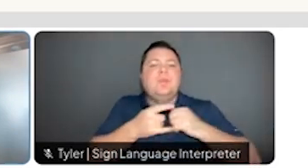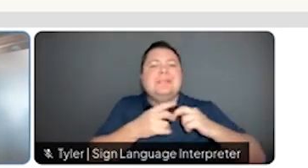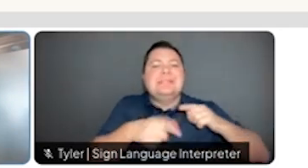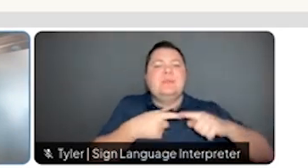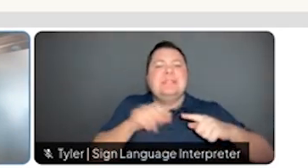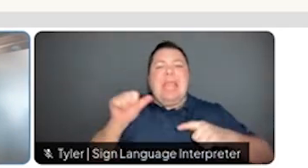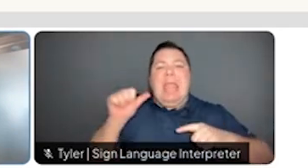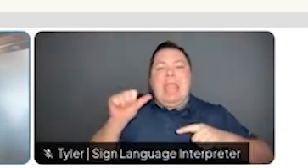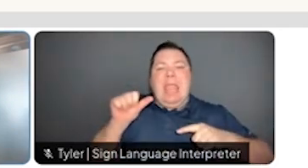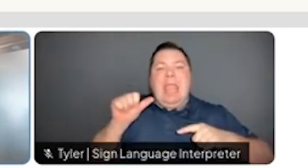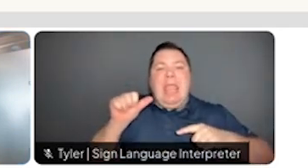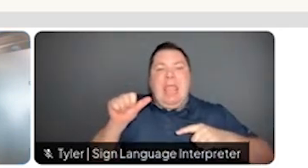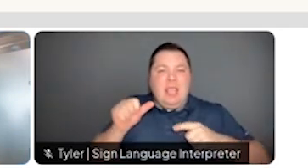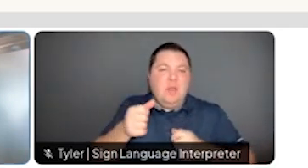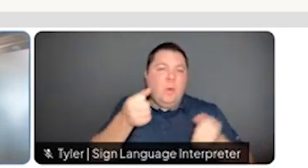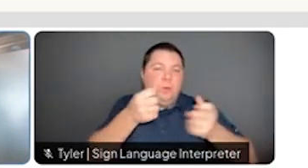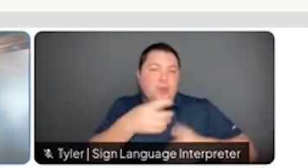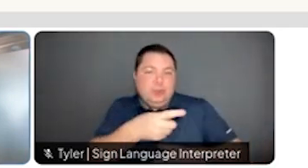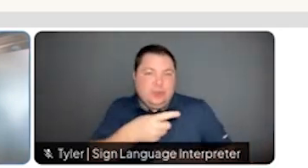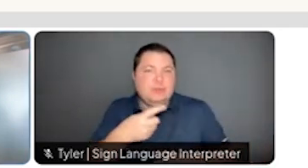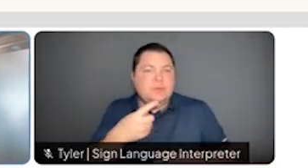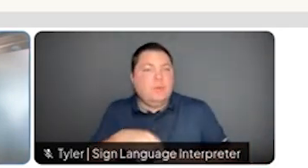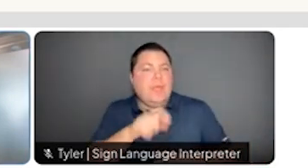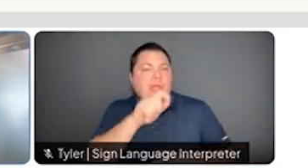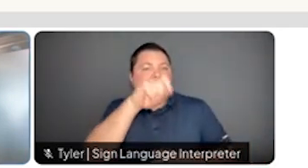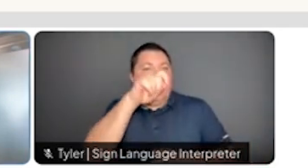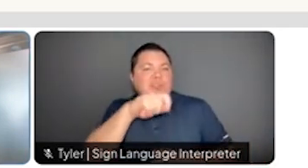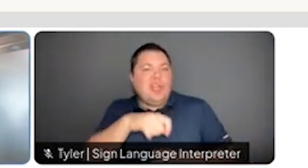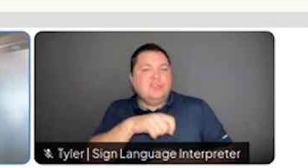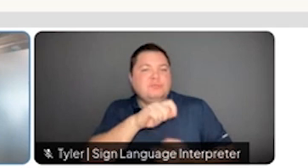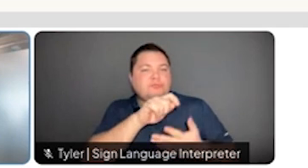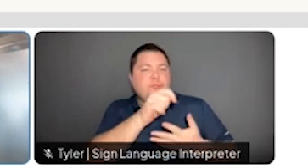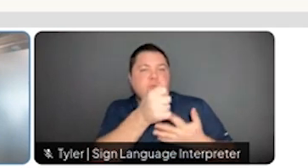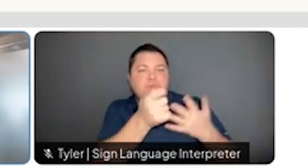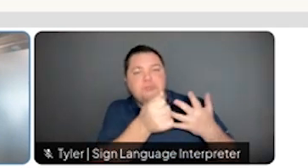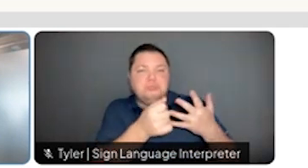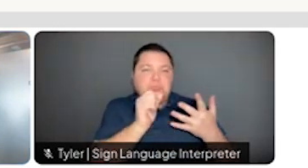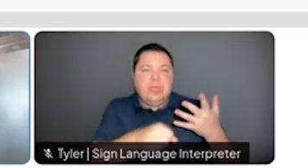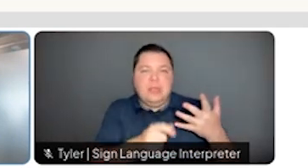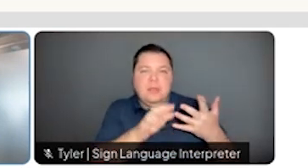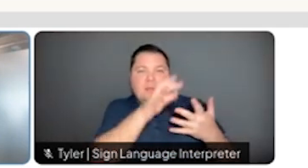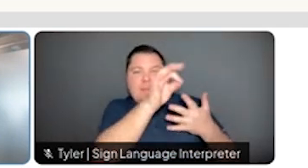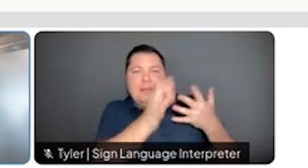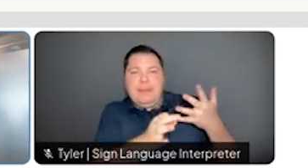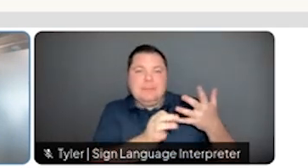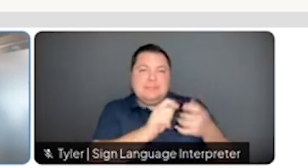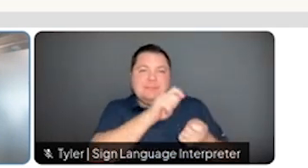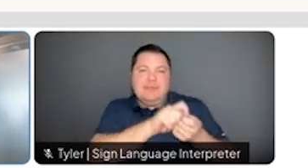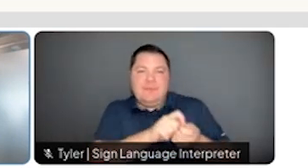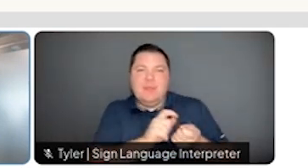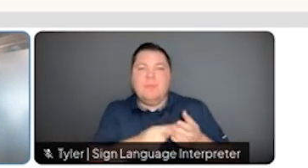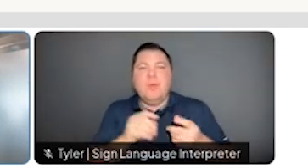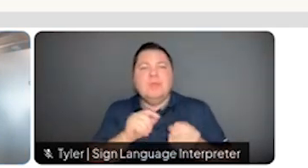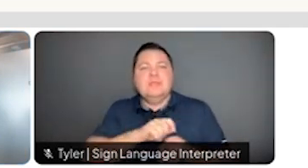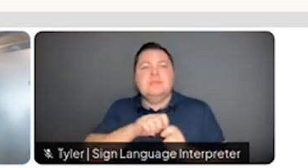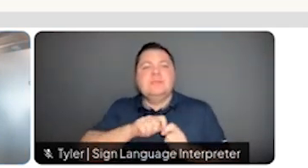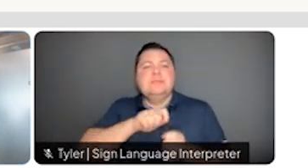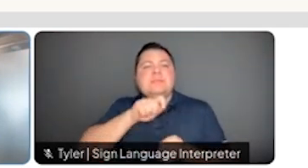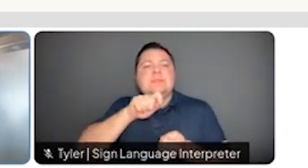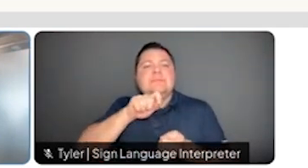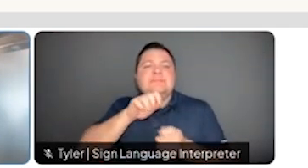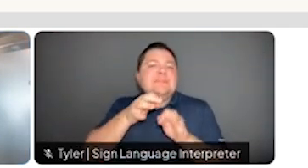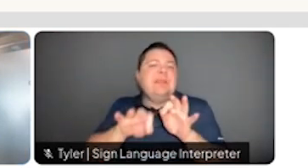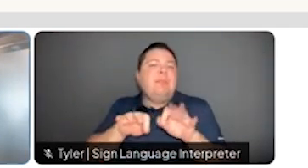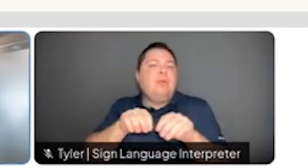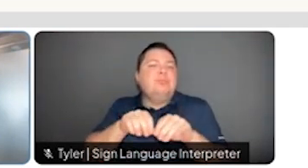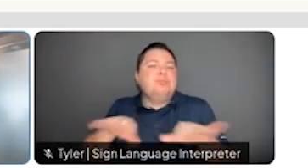You can always simply deselect, and you'll see a lot more of a simpler distribution this time around, just to Autumn Series A Holdco. You put